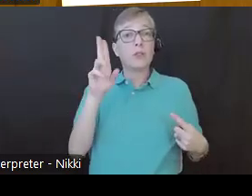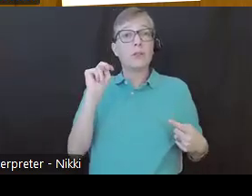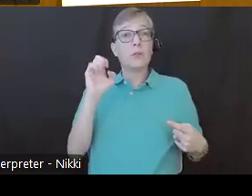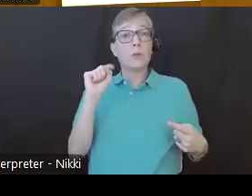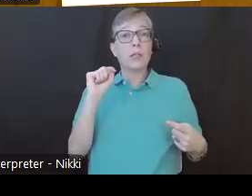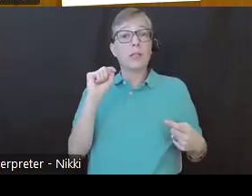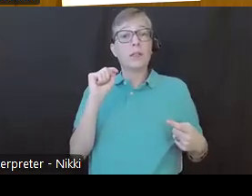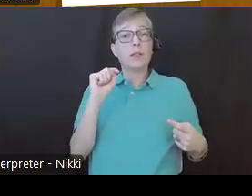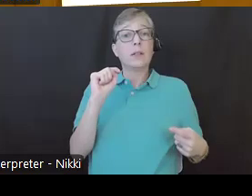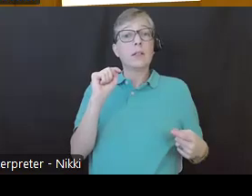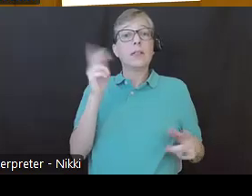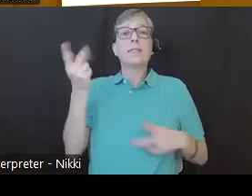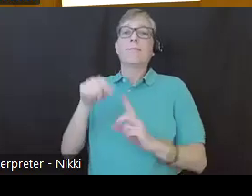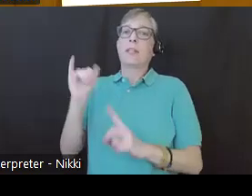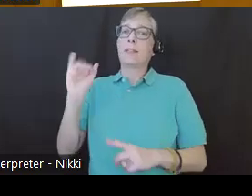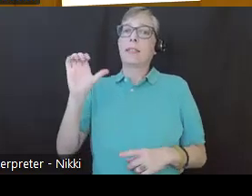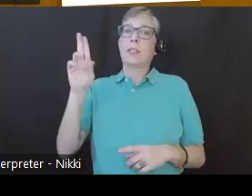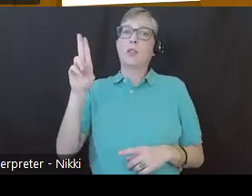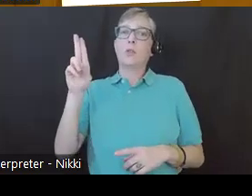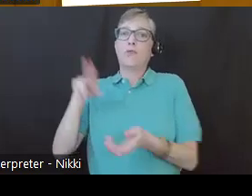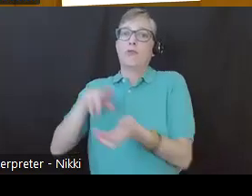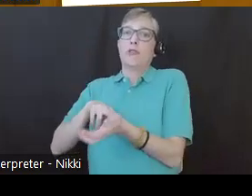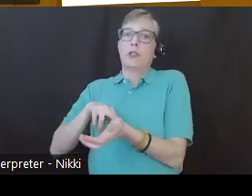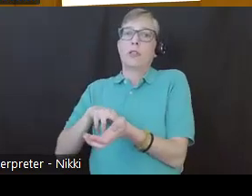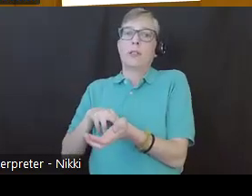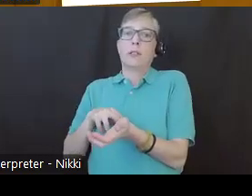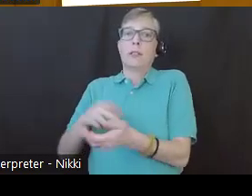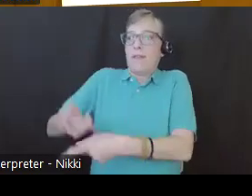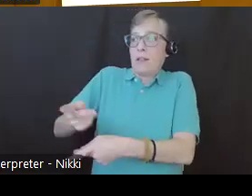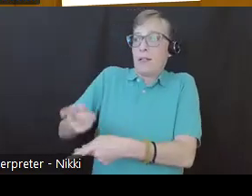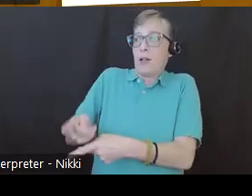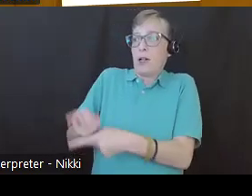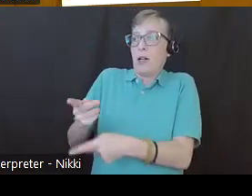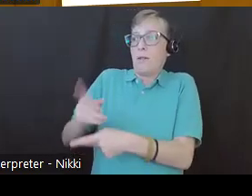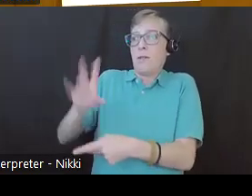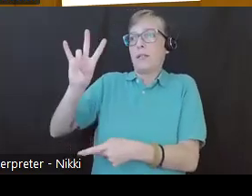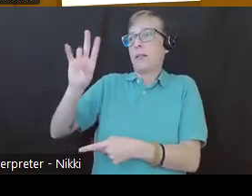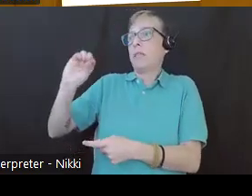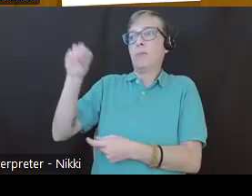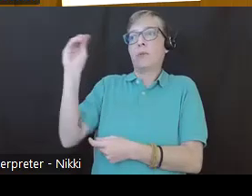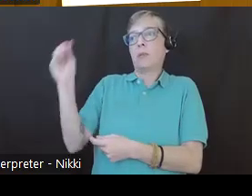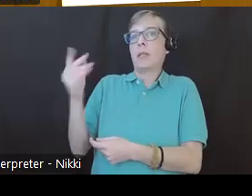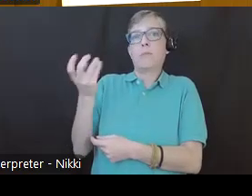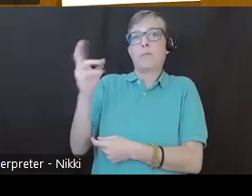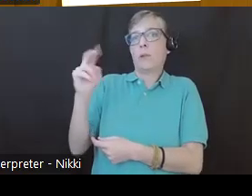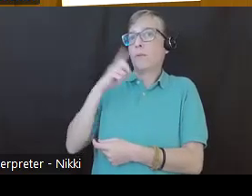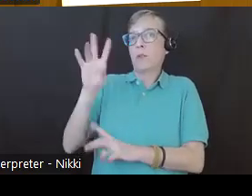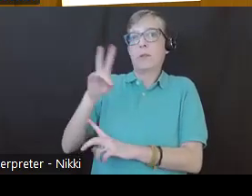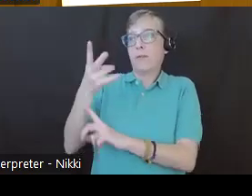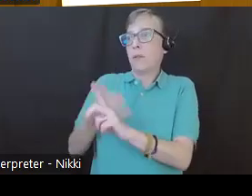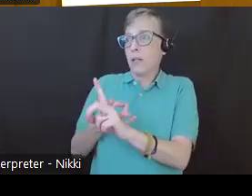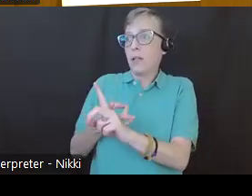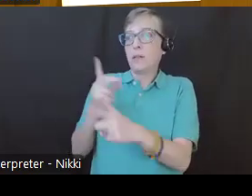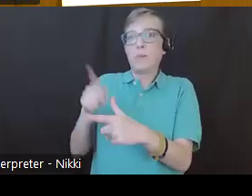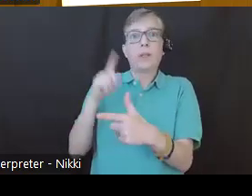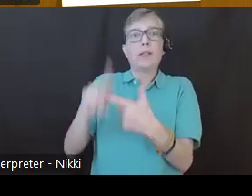care of a 70% burn months on end, they don't often get to see that. And so we invite our ICU nurses into clinic to see patients